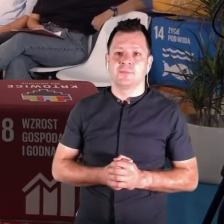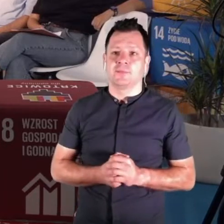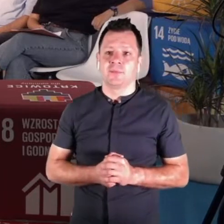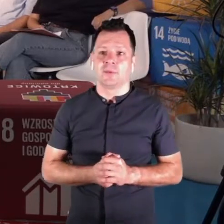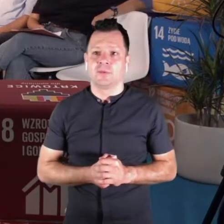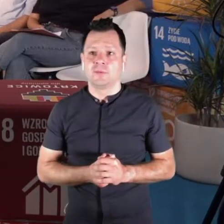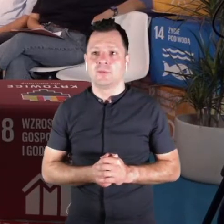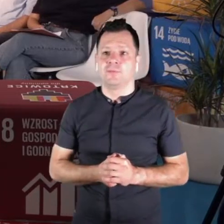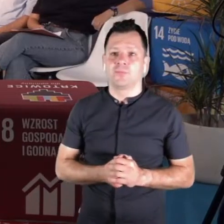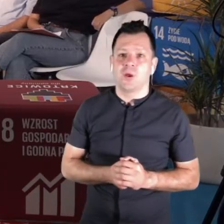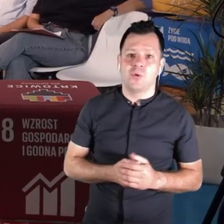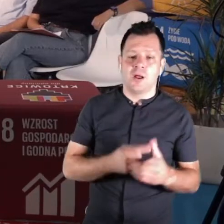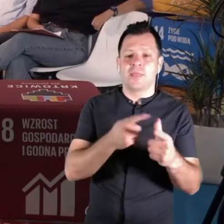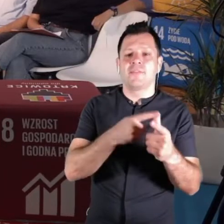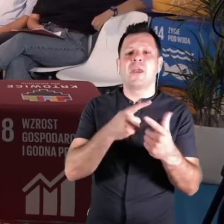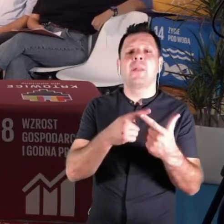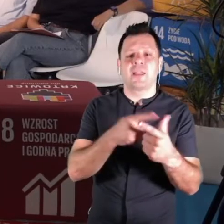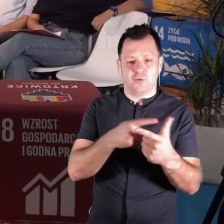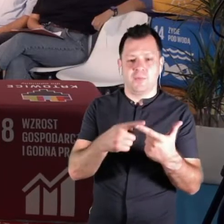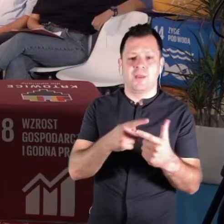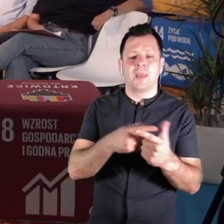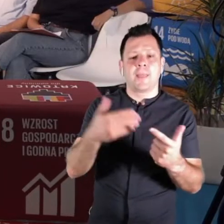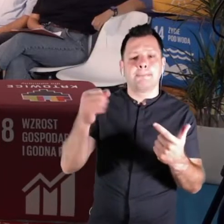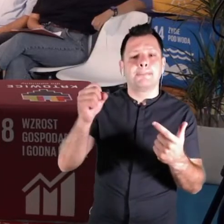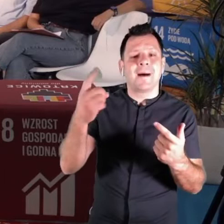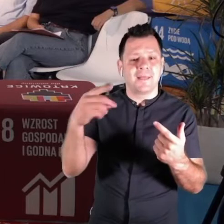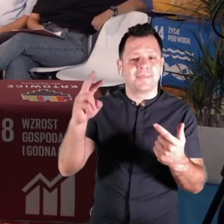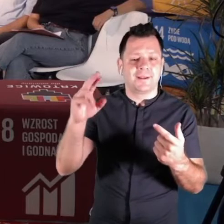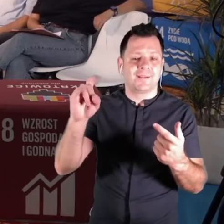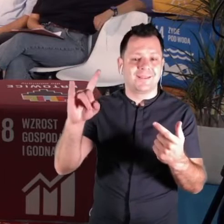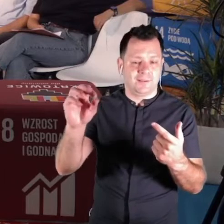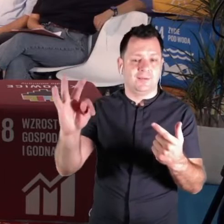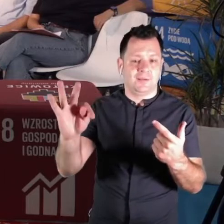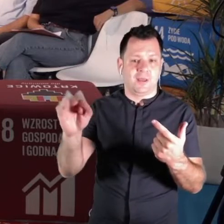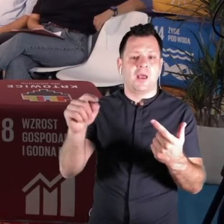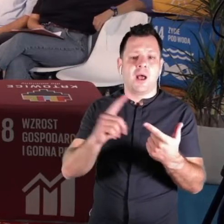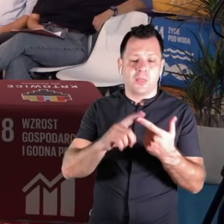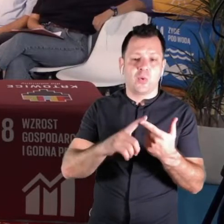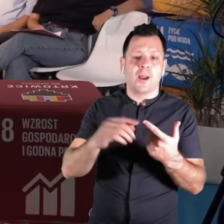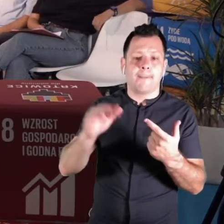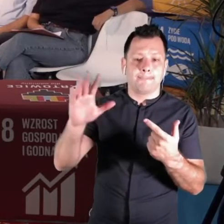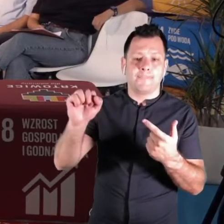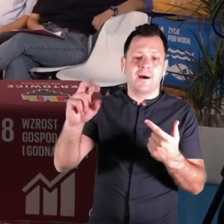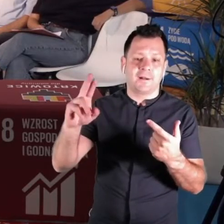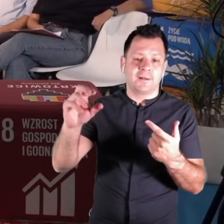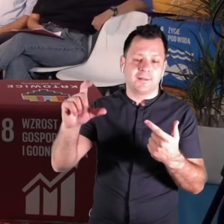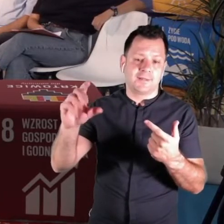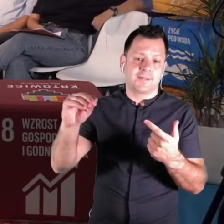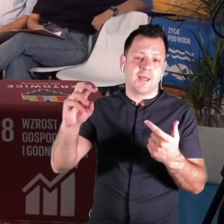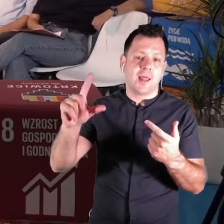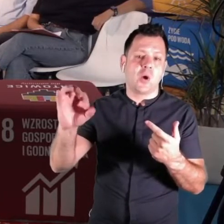is in Barcelona. So we were just analyzing and thinking about, okay, so which should we choose? But after